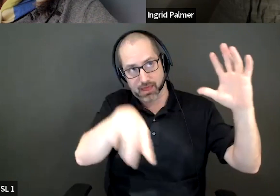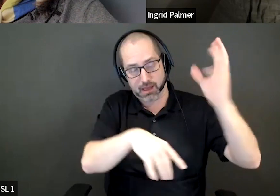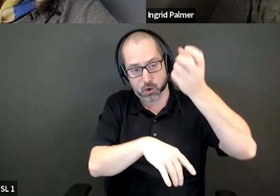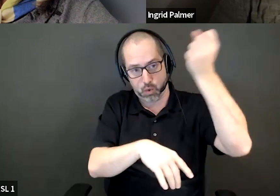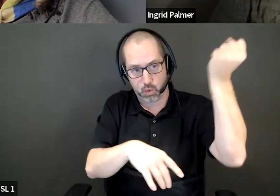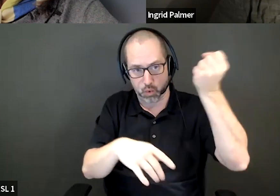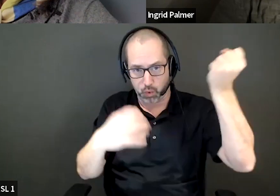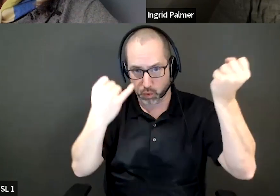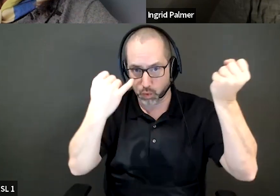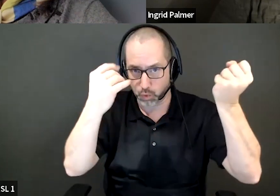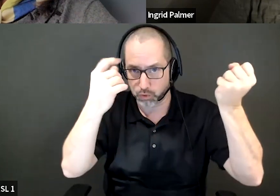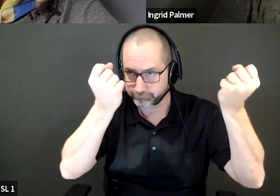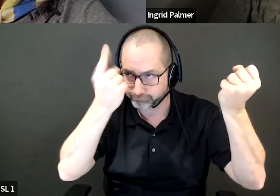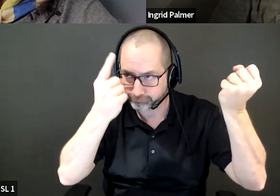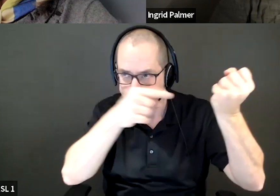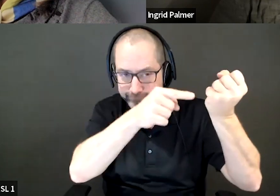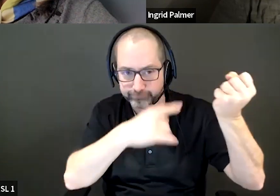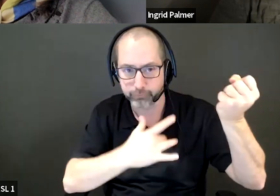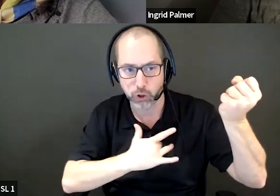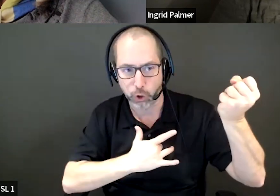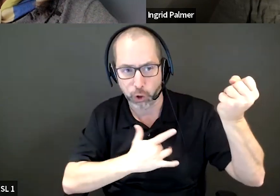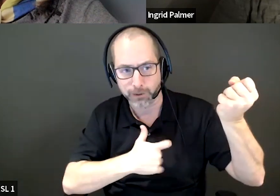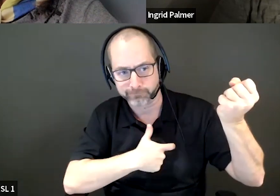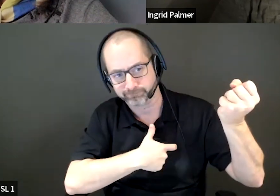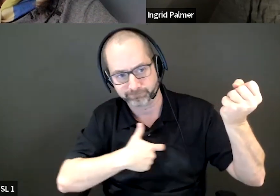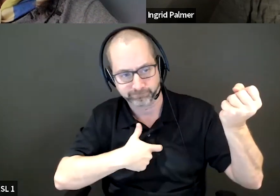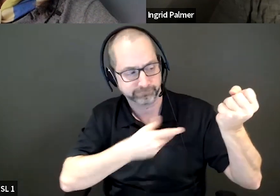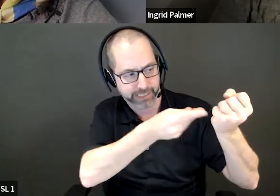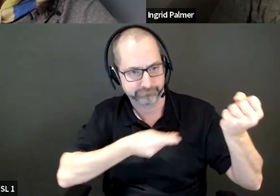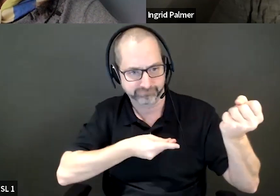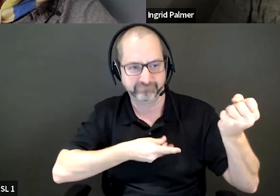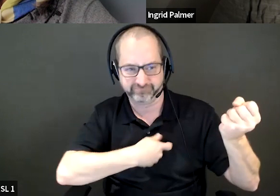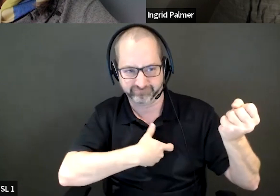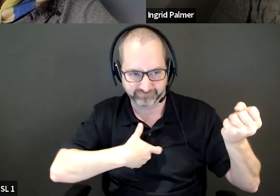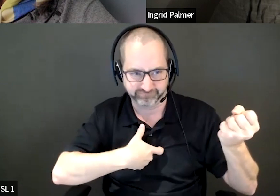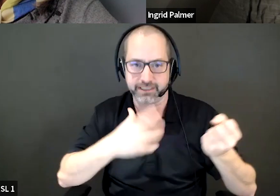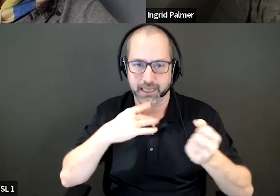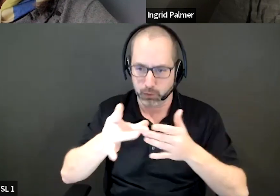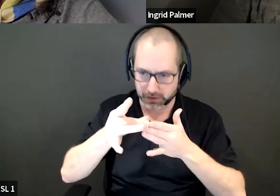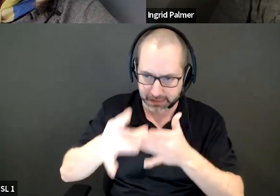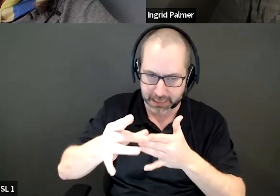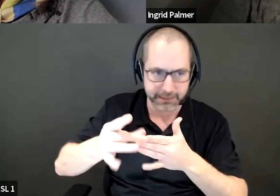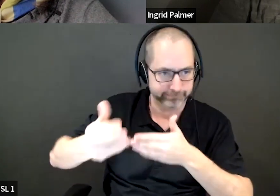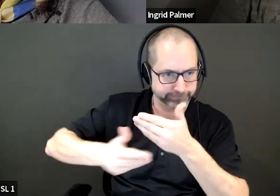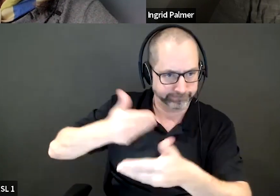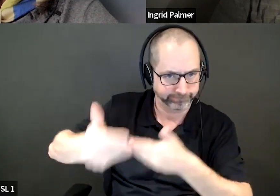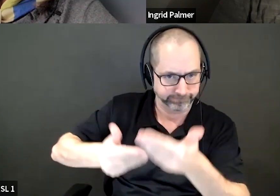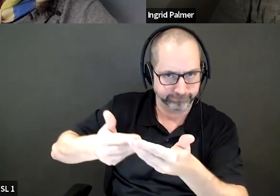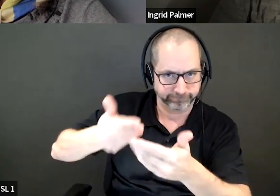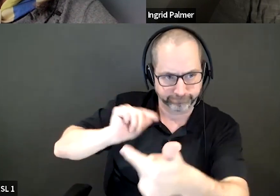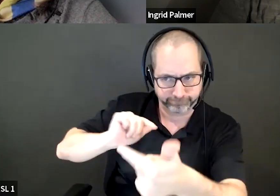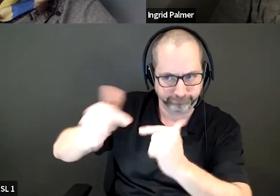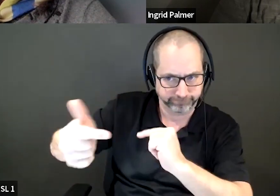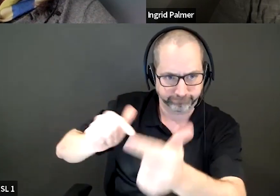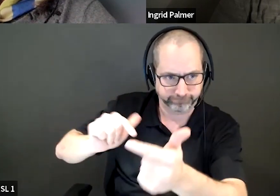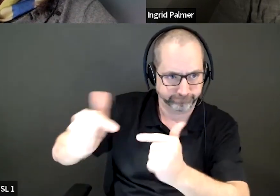this understanding in our hearts as a guide to our interactions. And we will use this space and